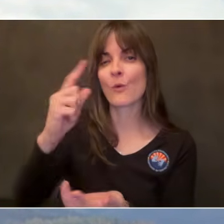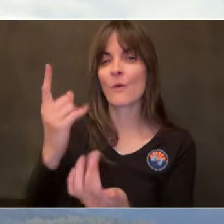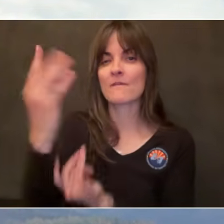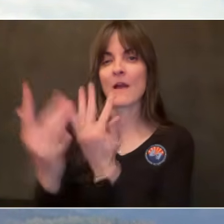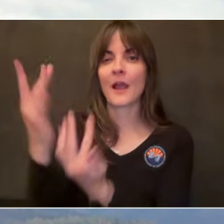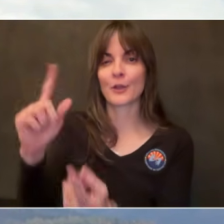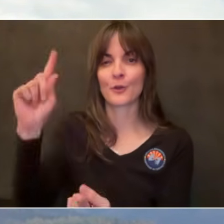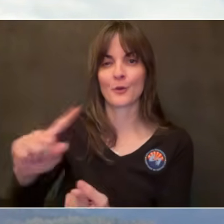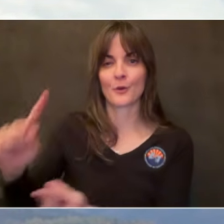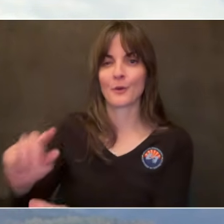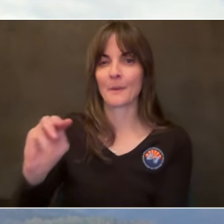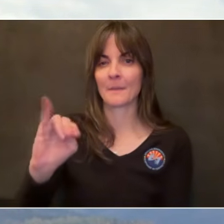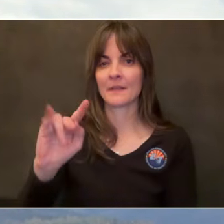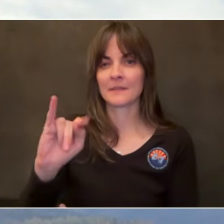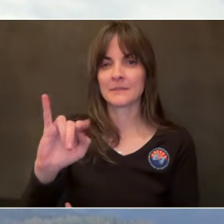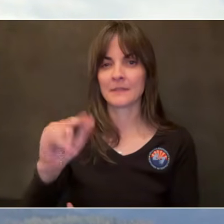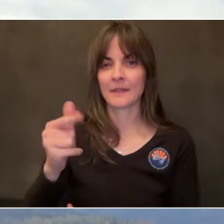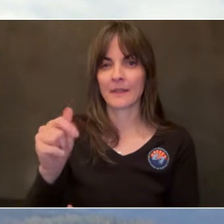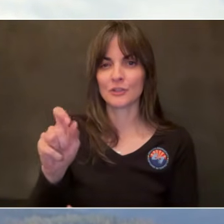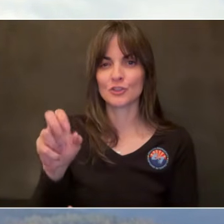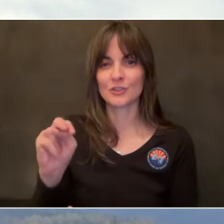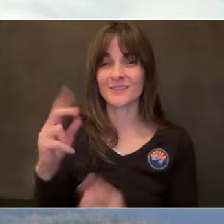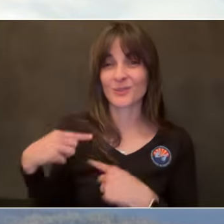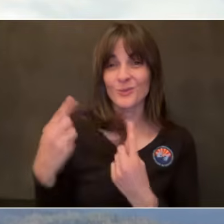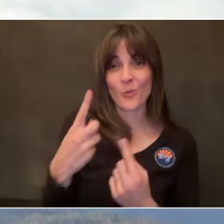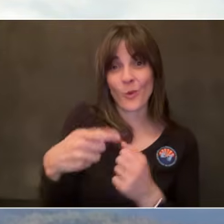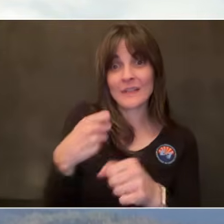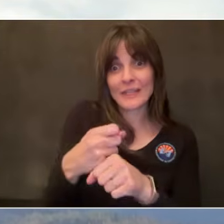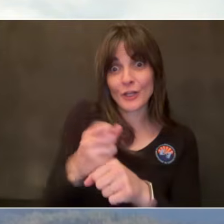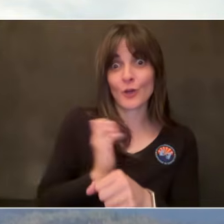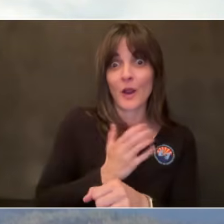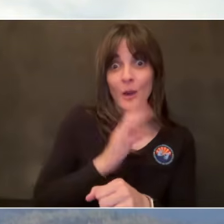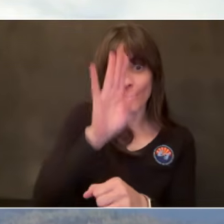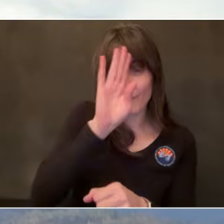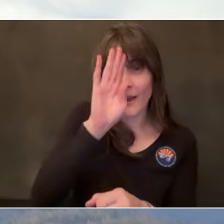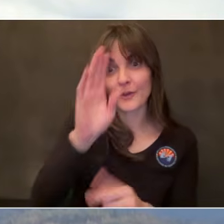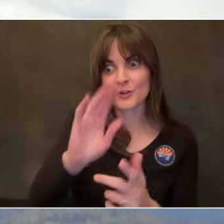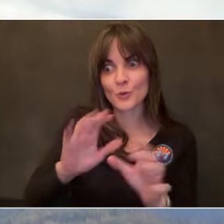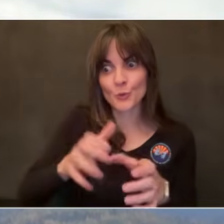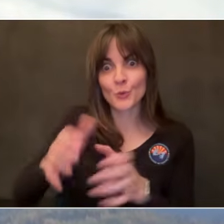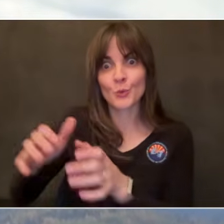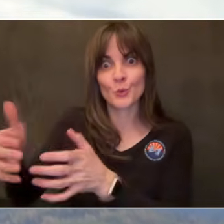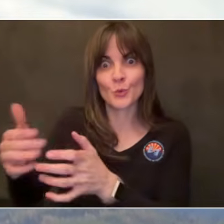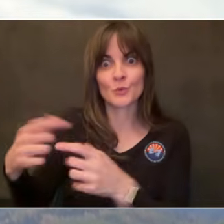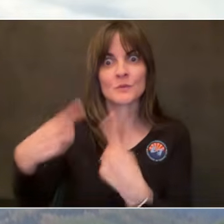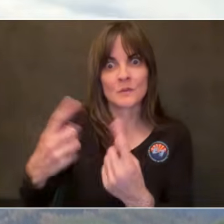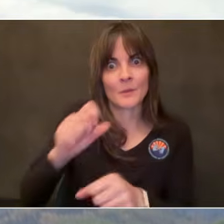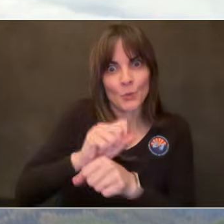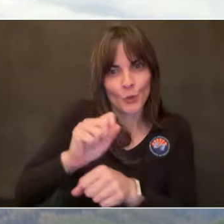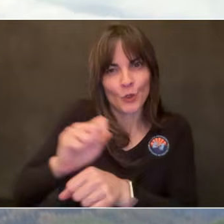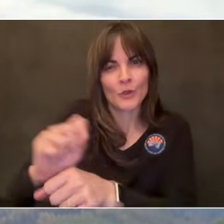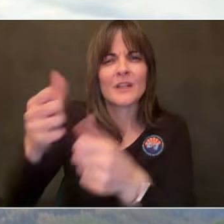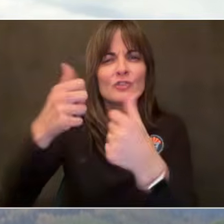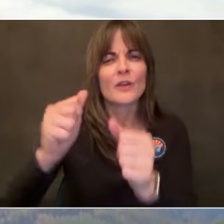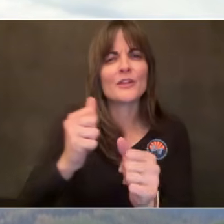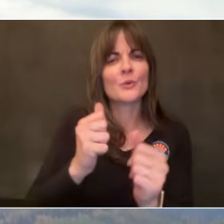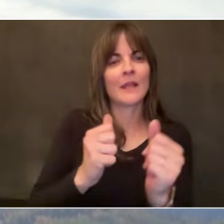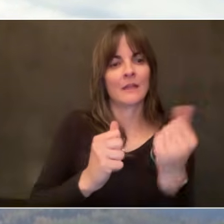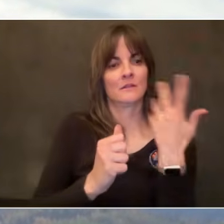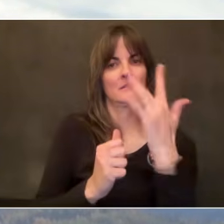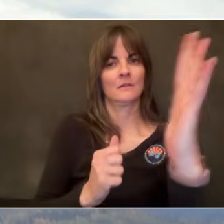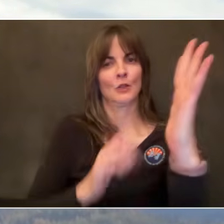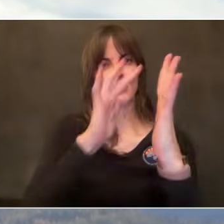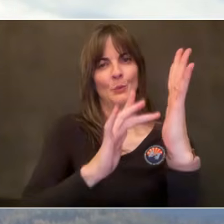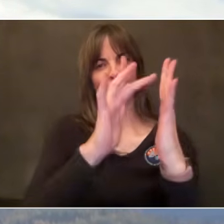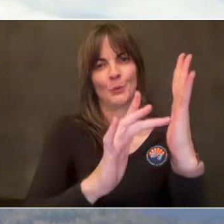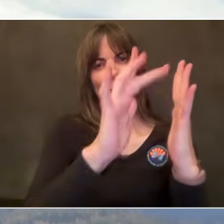and the crews have been working on that for probably about the last year and a half, actually trying to get a shaded